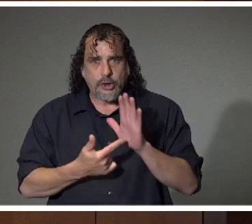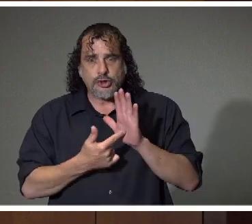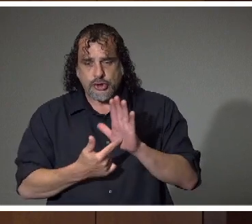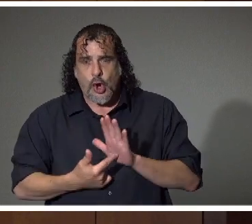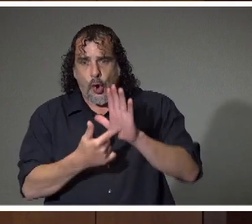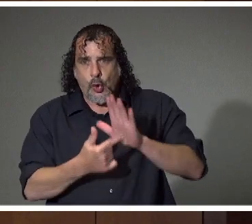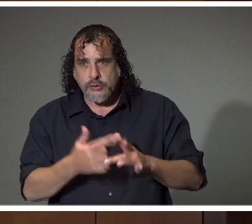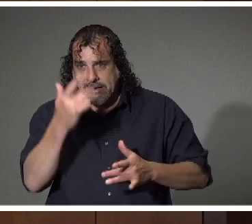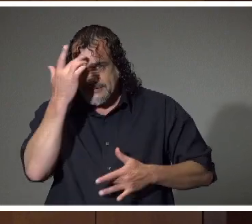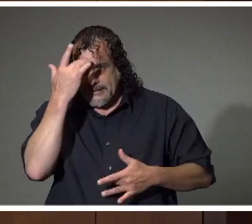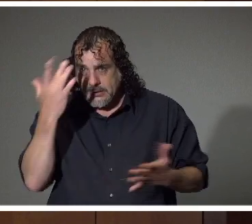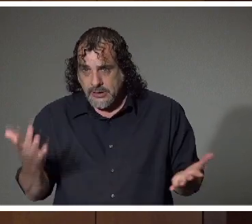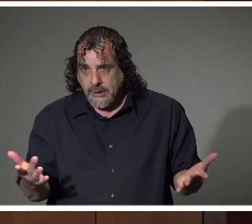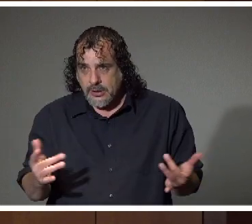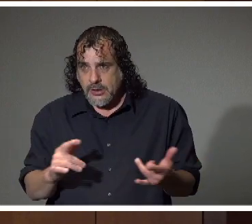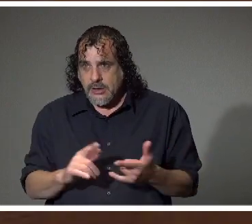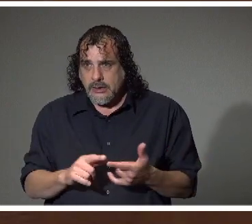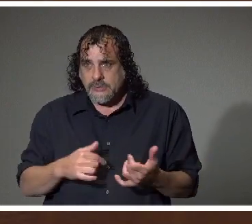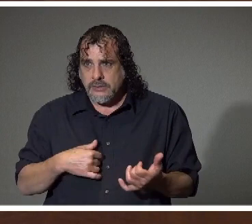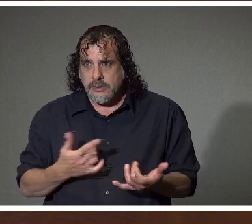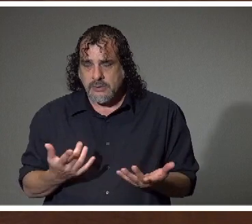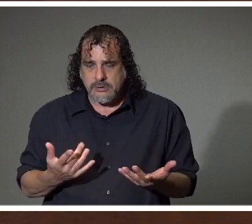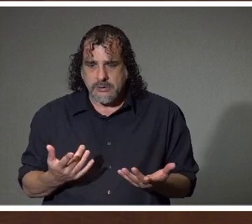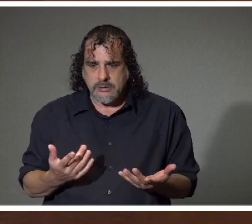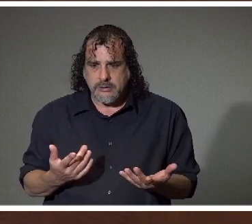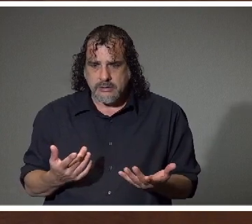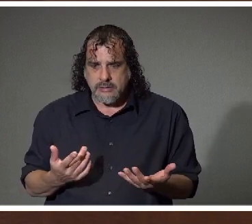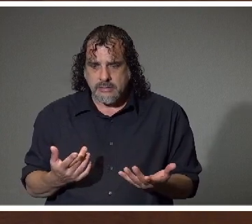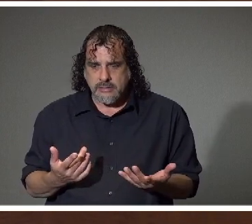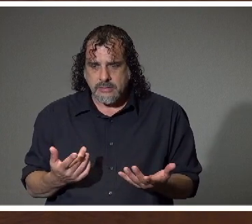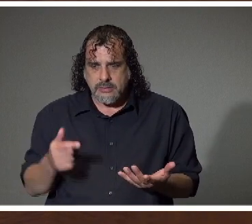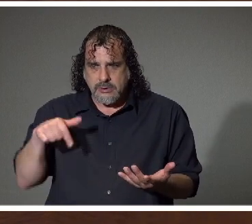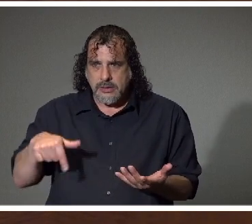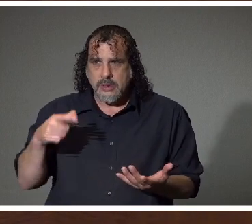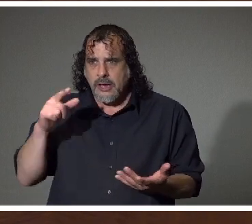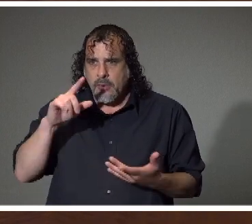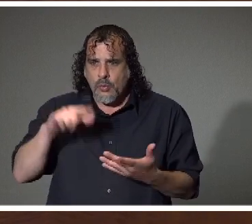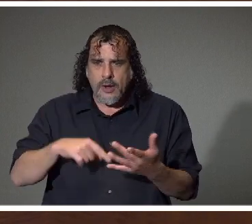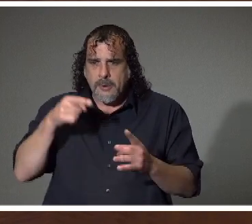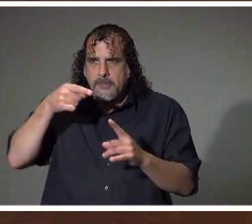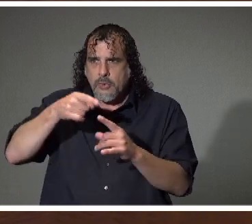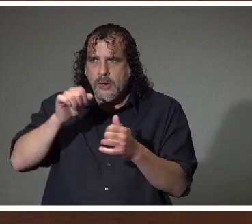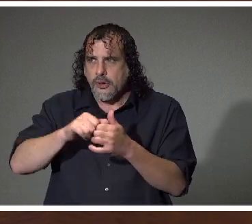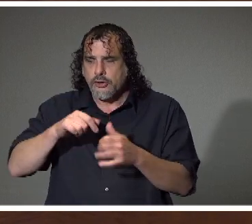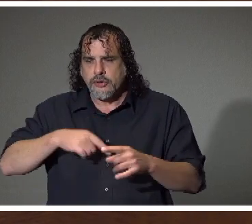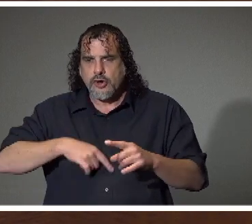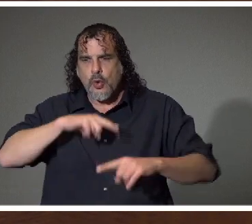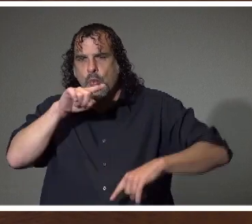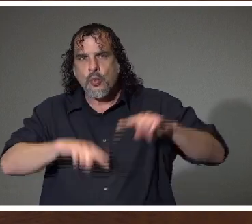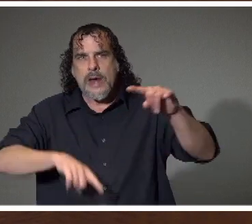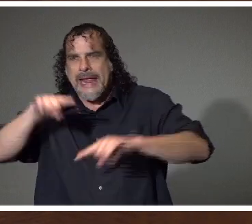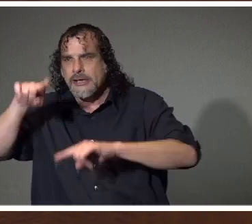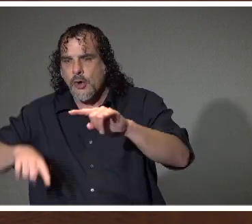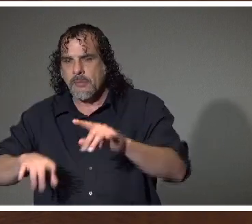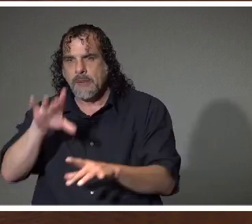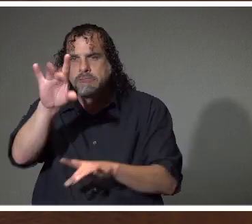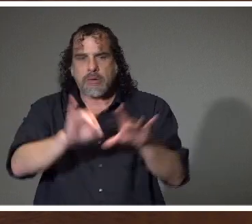of the spread specifically for Mississippi, at what point will you go into do random sampling